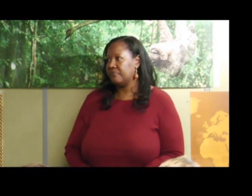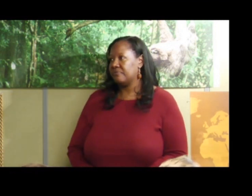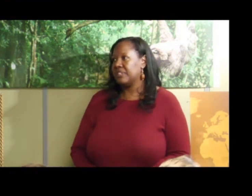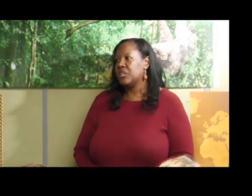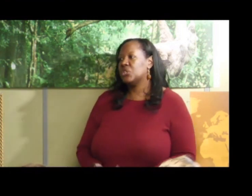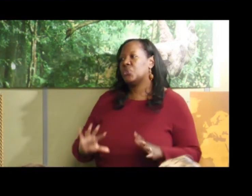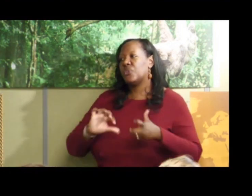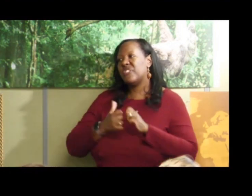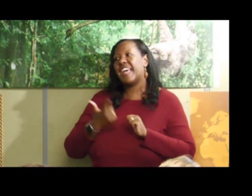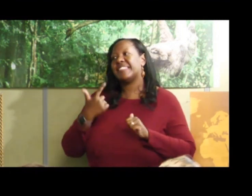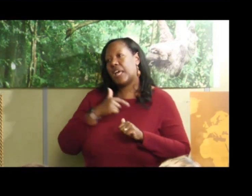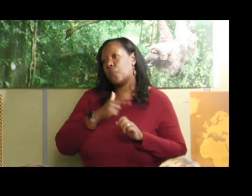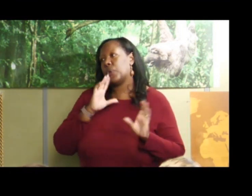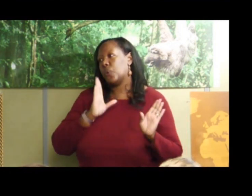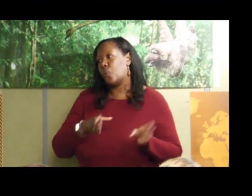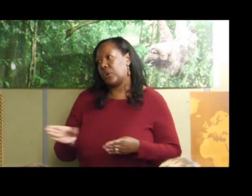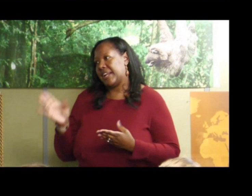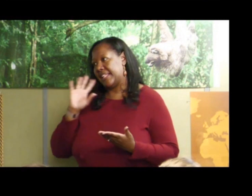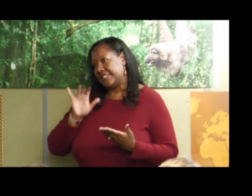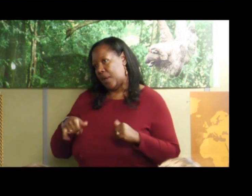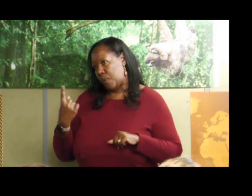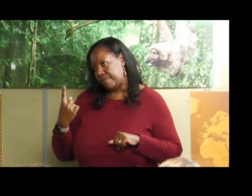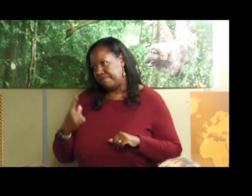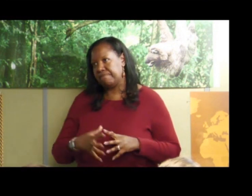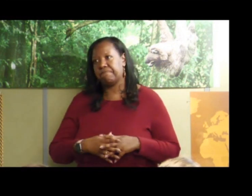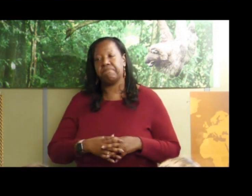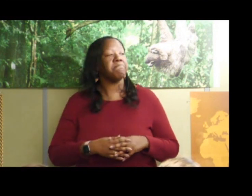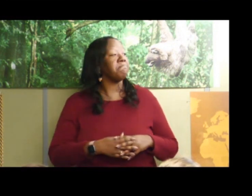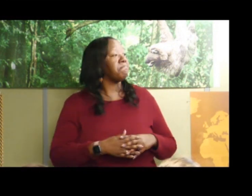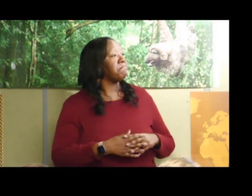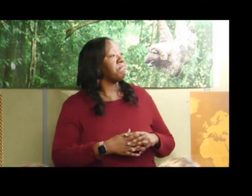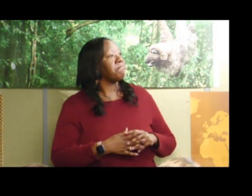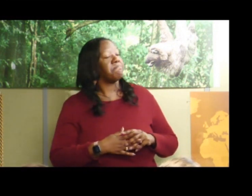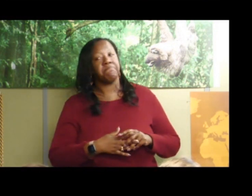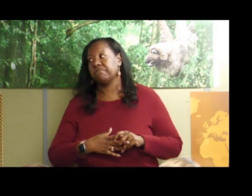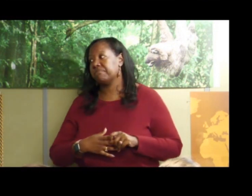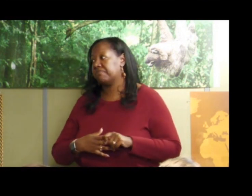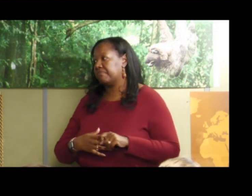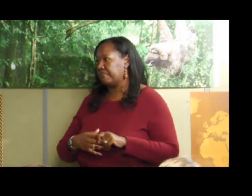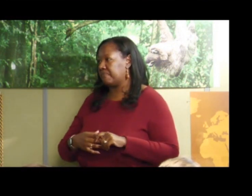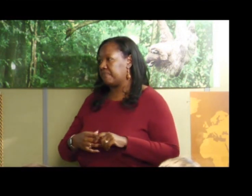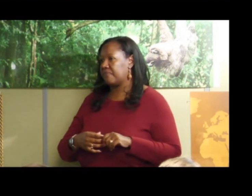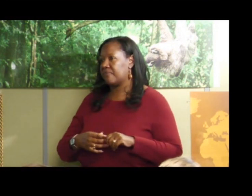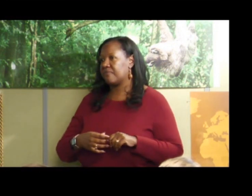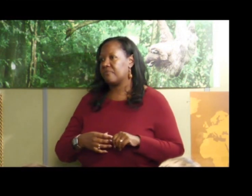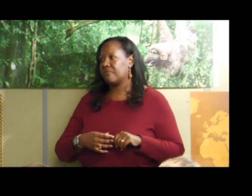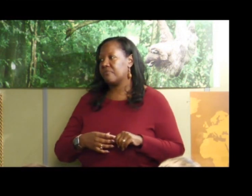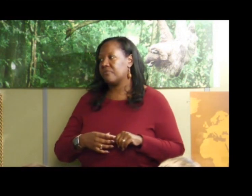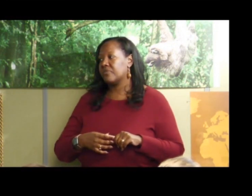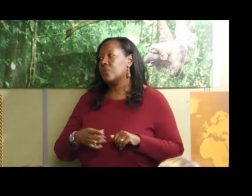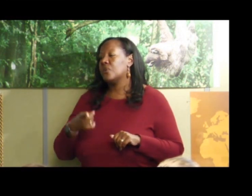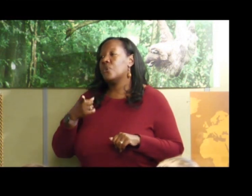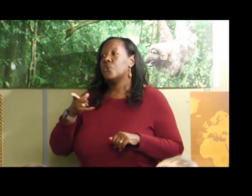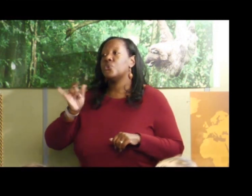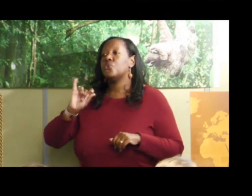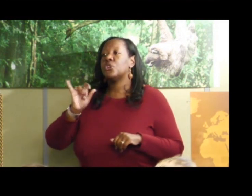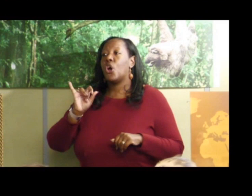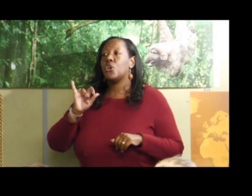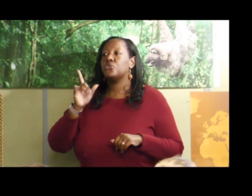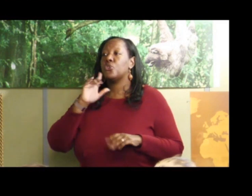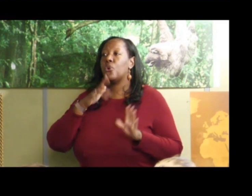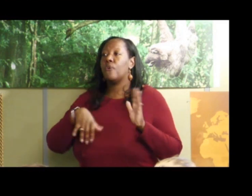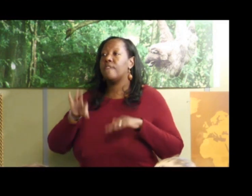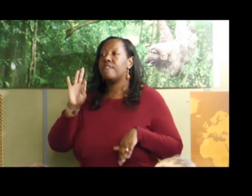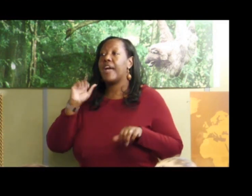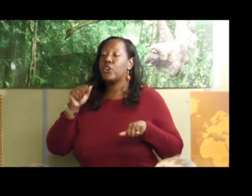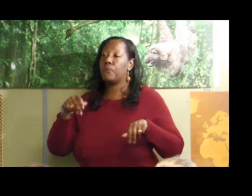we organized that exhibition. as we said, you can also, find